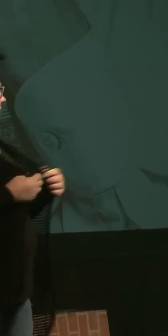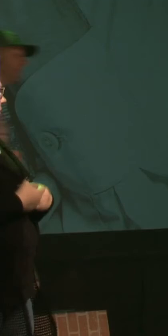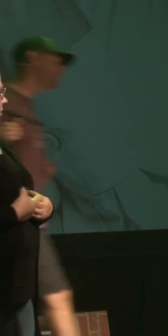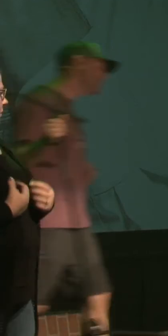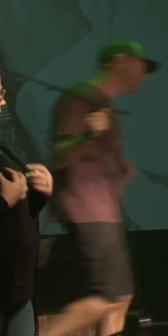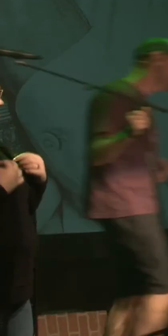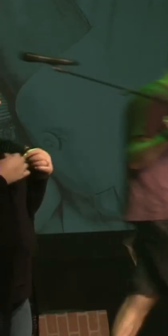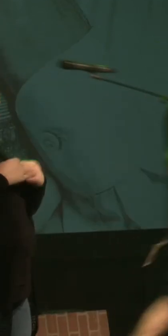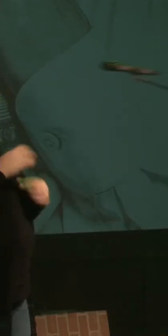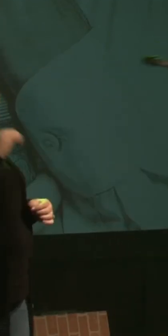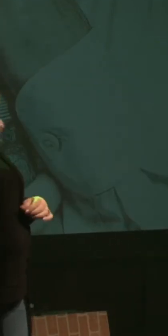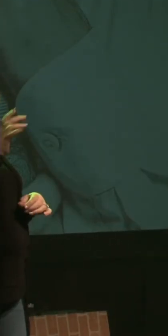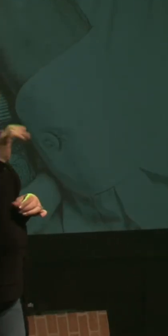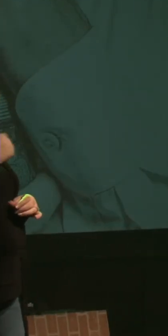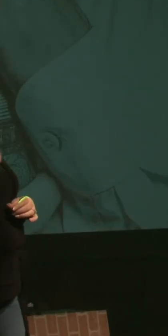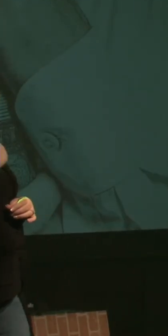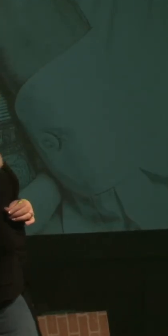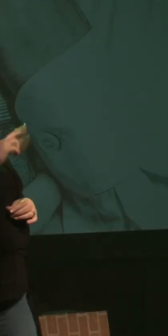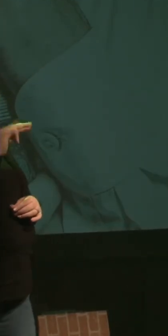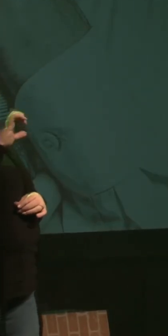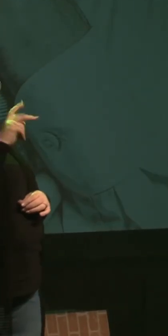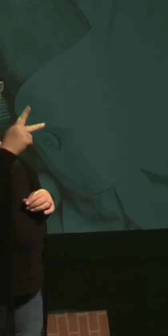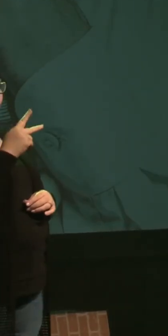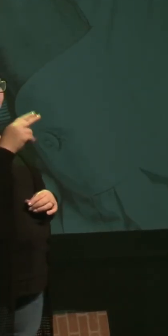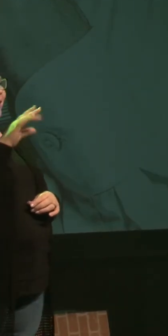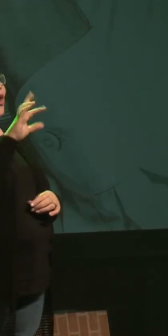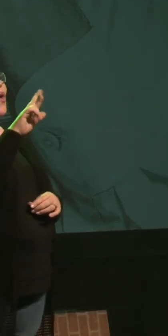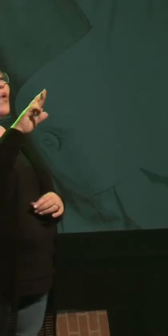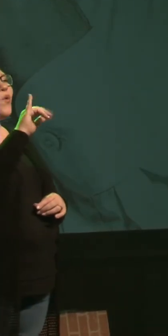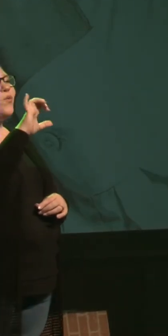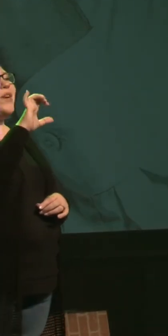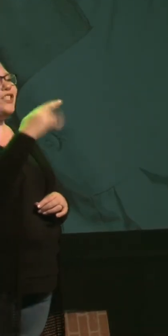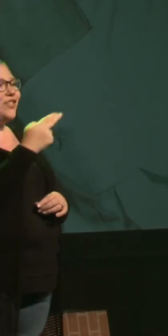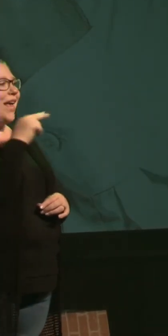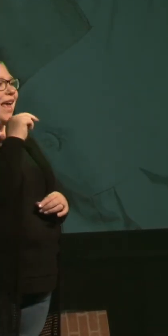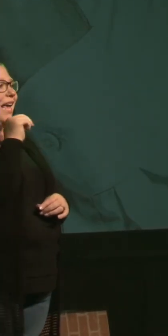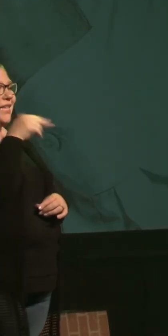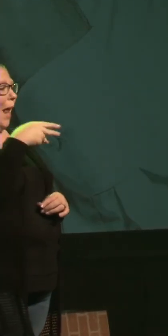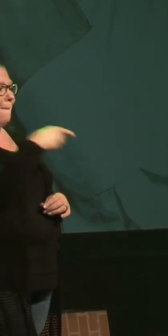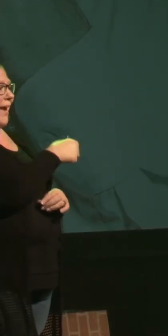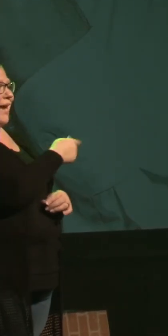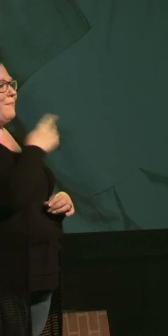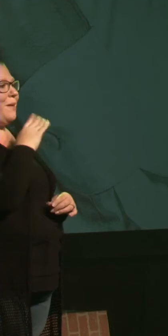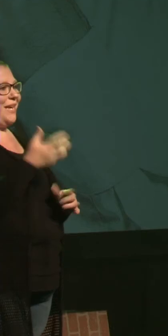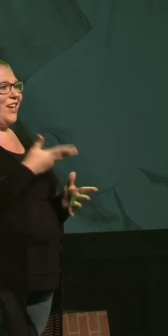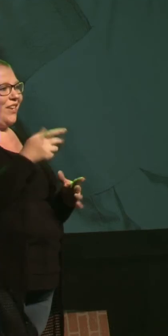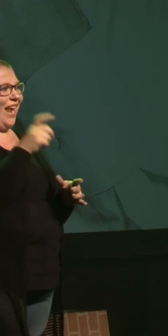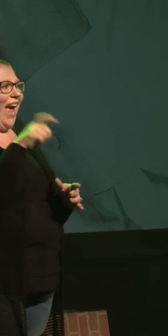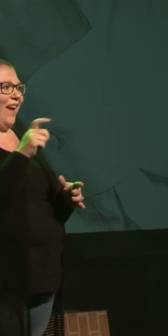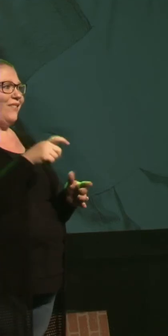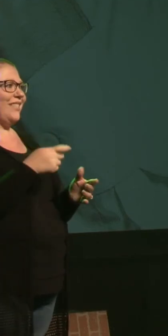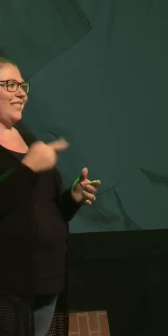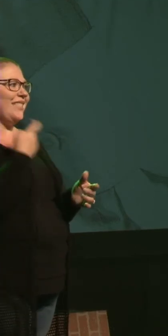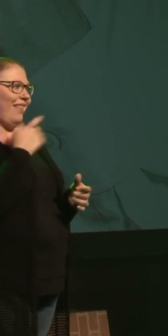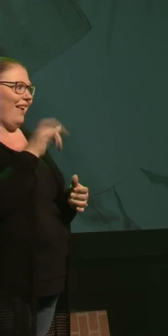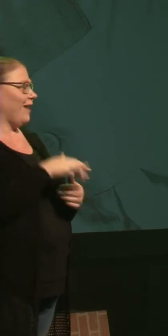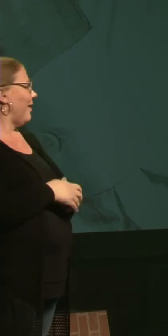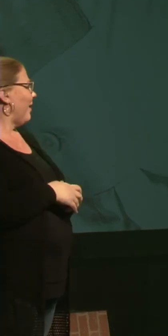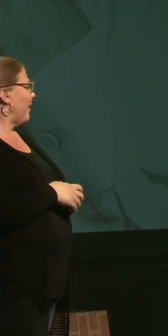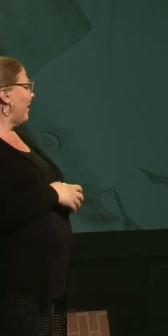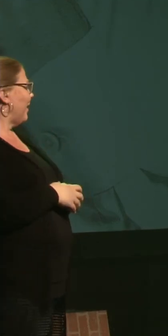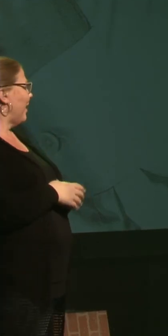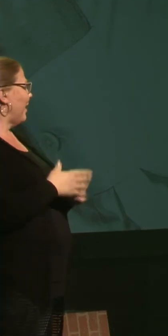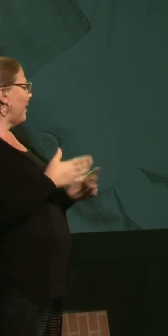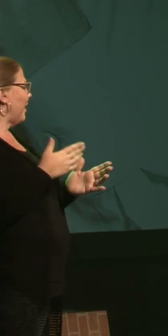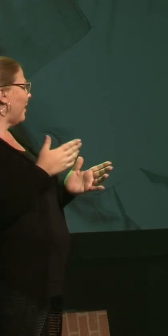And unlike me, Rich is not paid to be here, all right? So we got to throw that out there. Yeah, and I tell you all to be